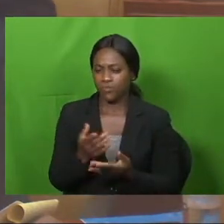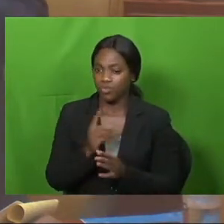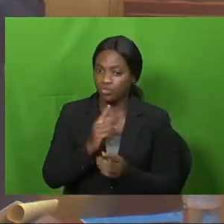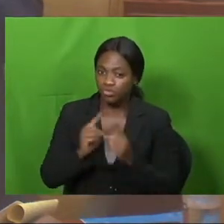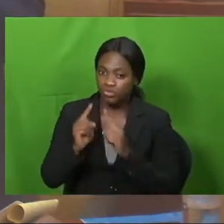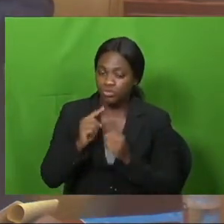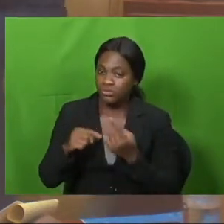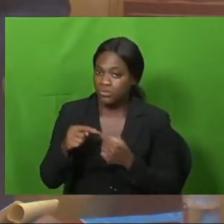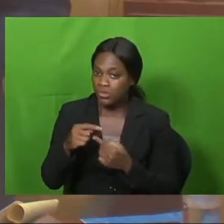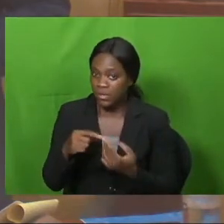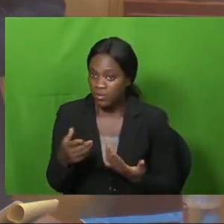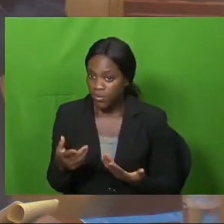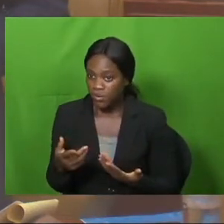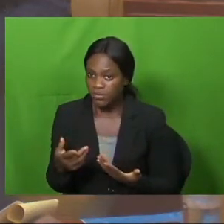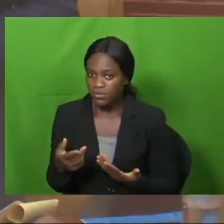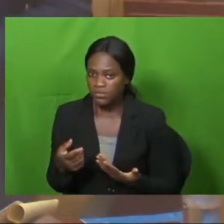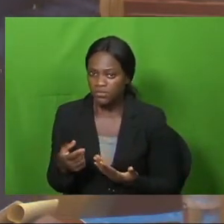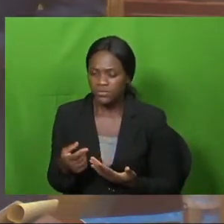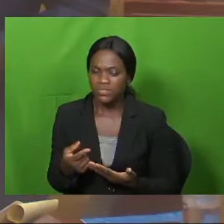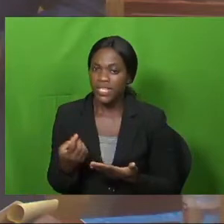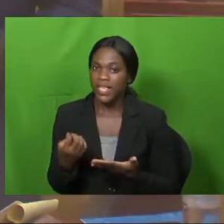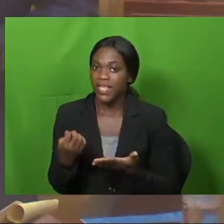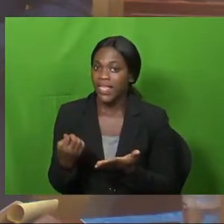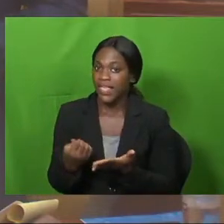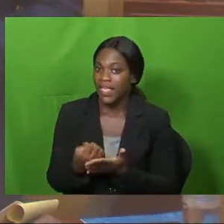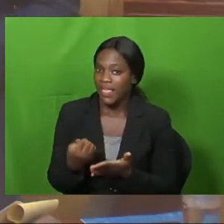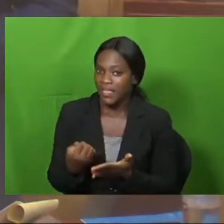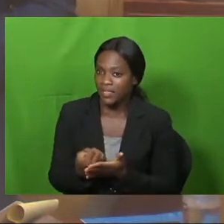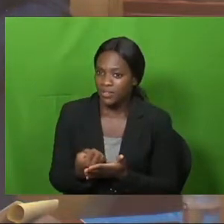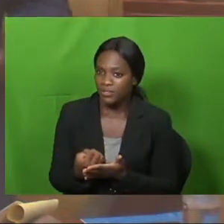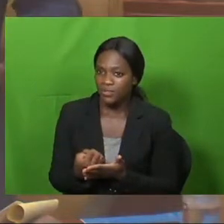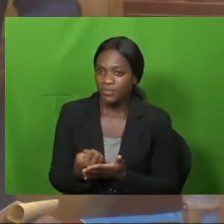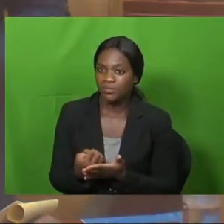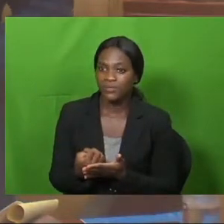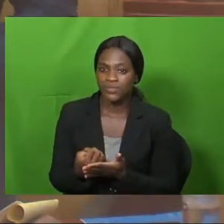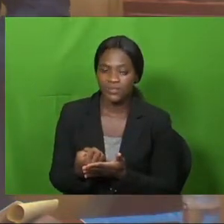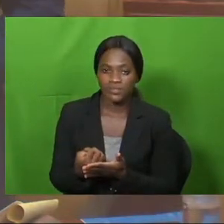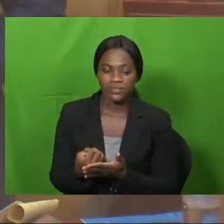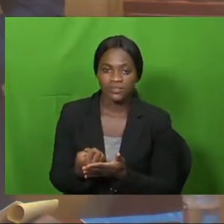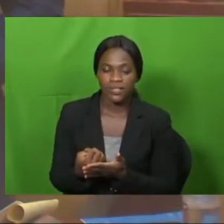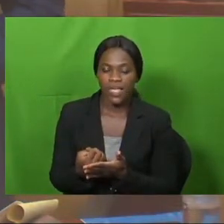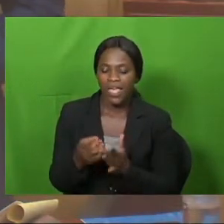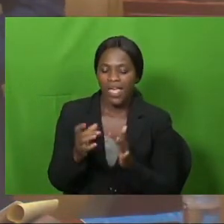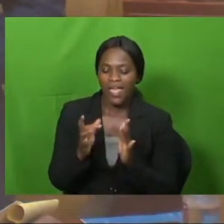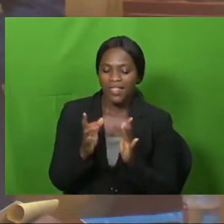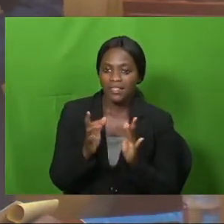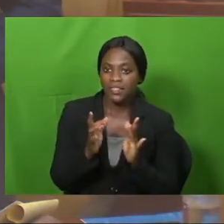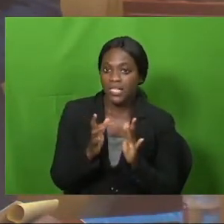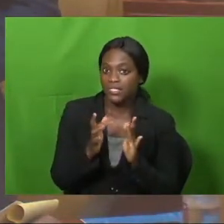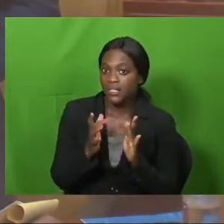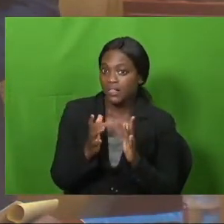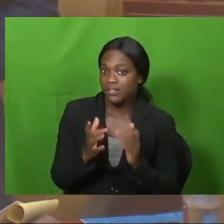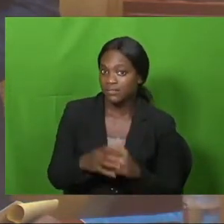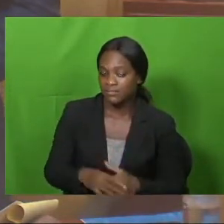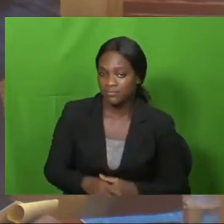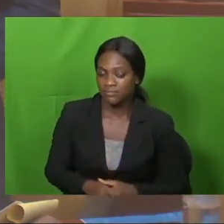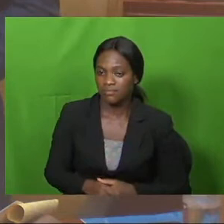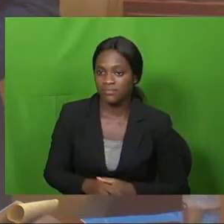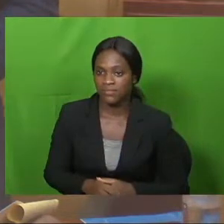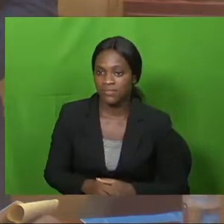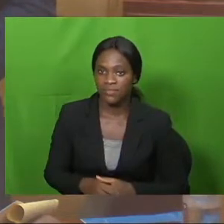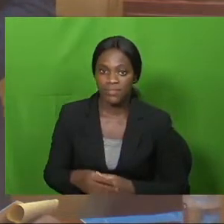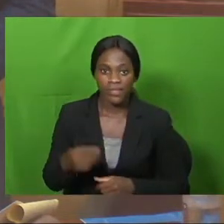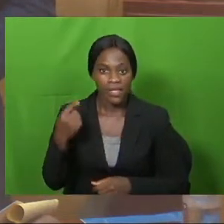is that the economy is being digitalized. And I heard a very